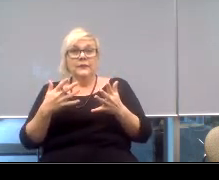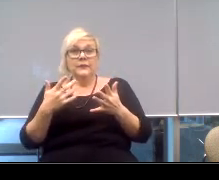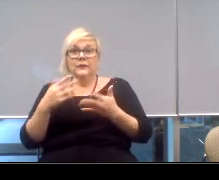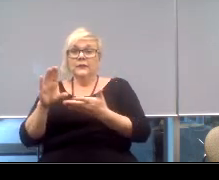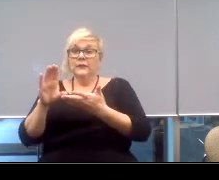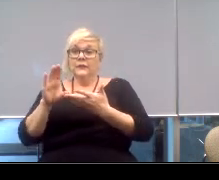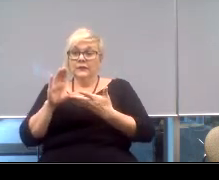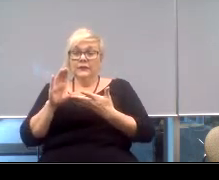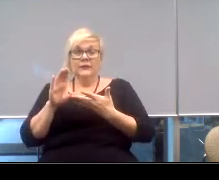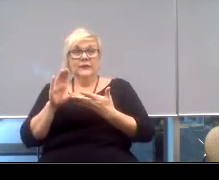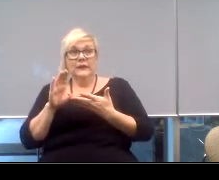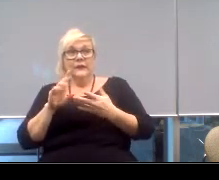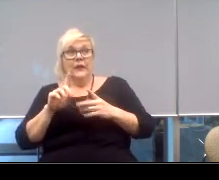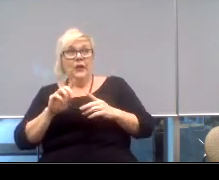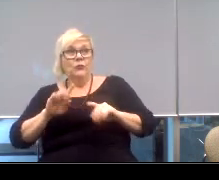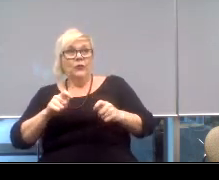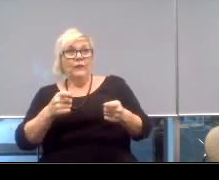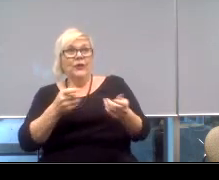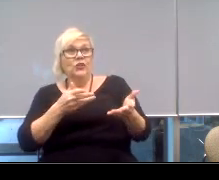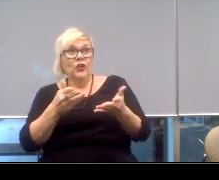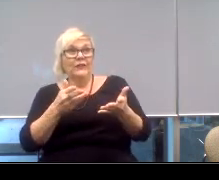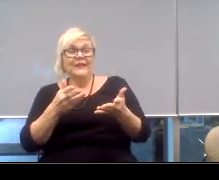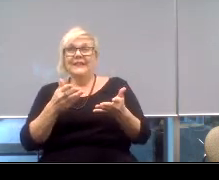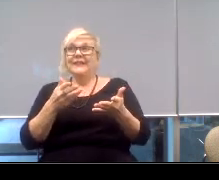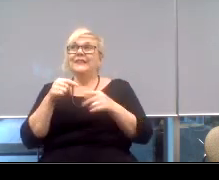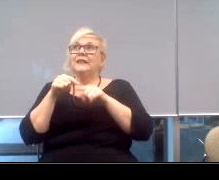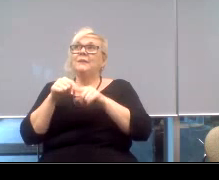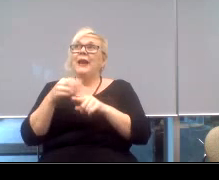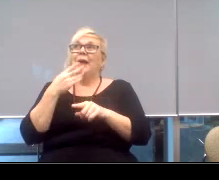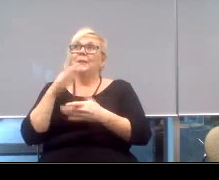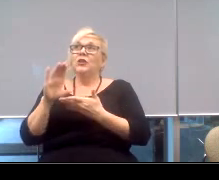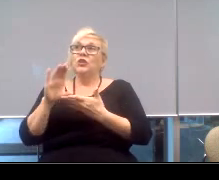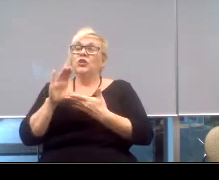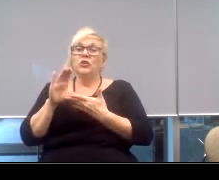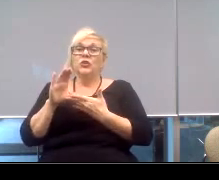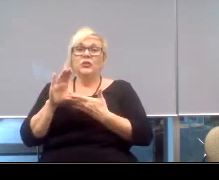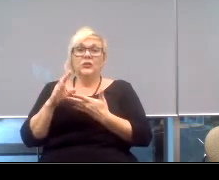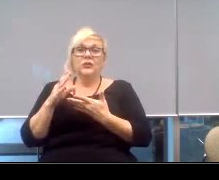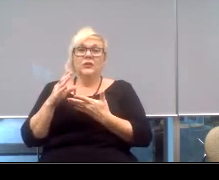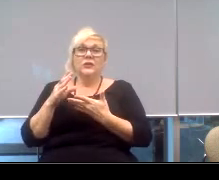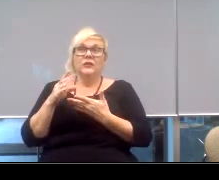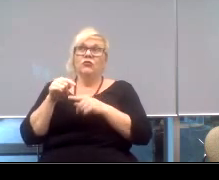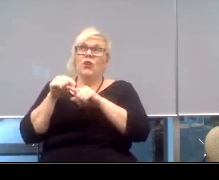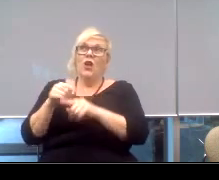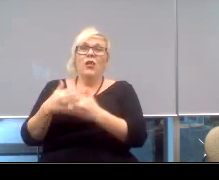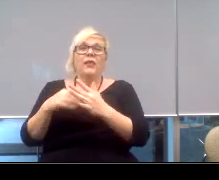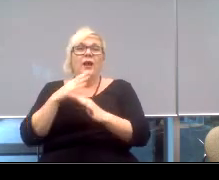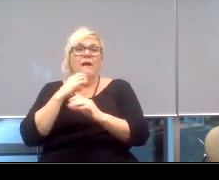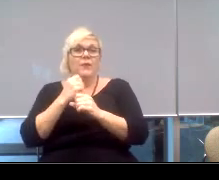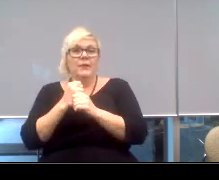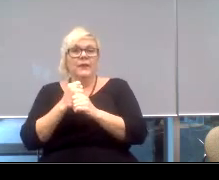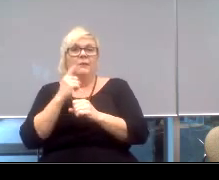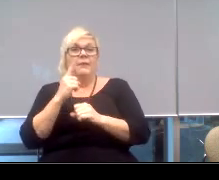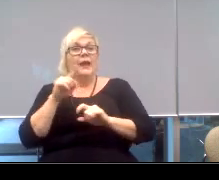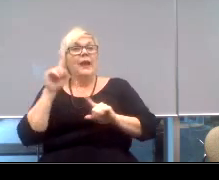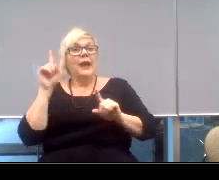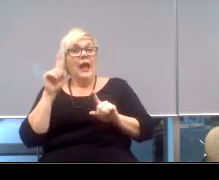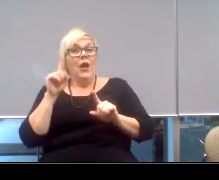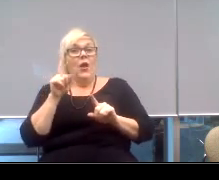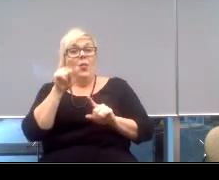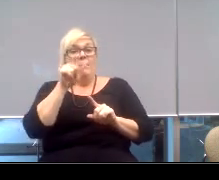and services that was quite standardised. Under the NDIS, a person, the participant, is funded to respond to